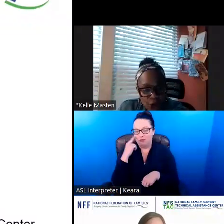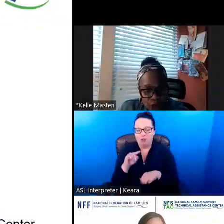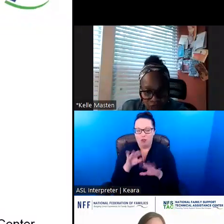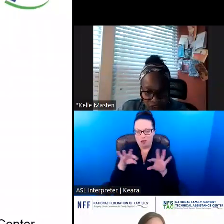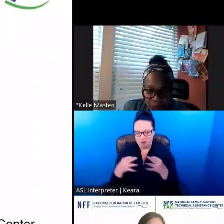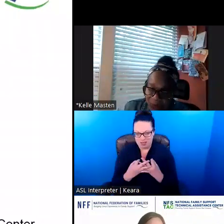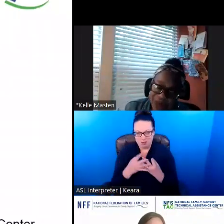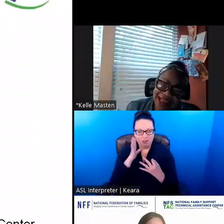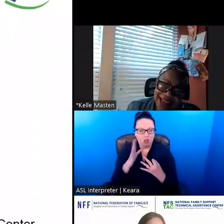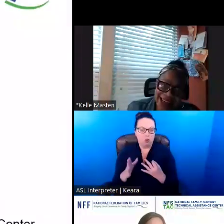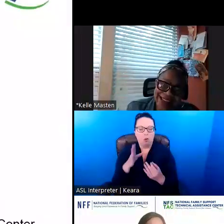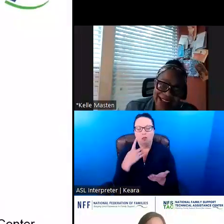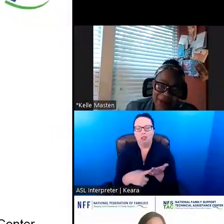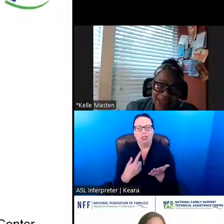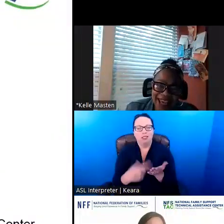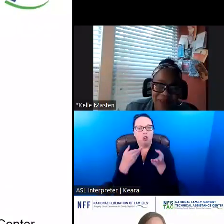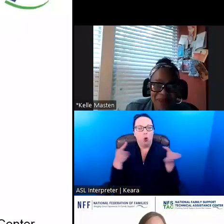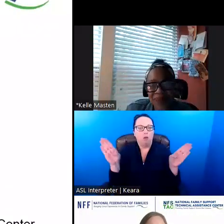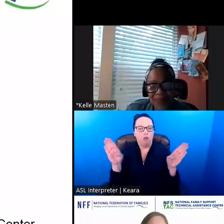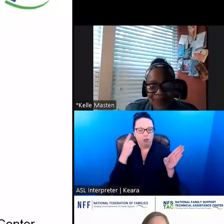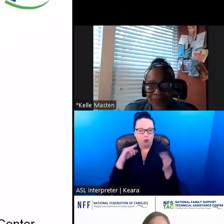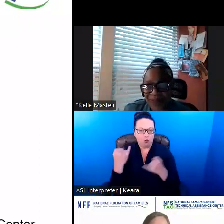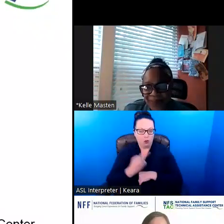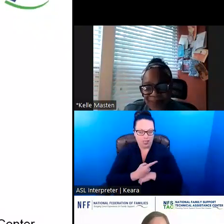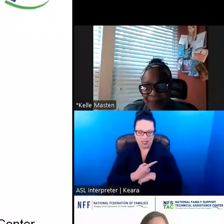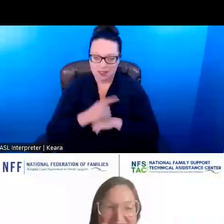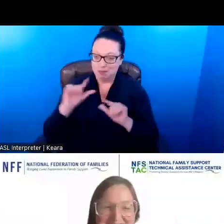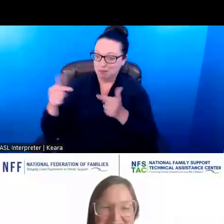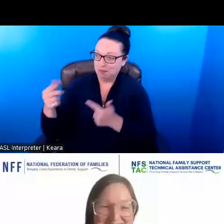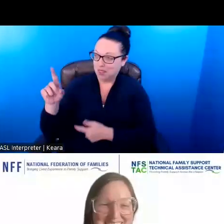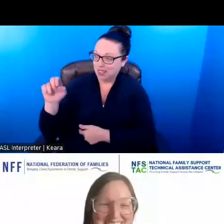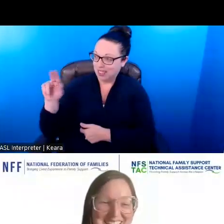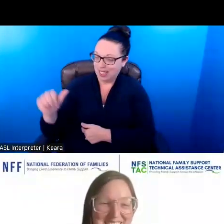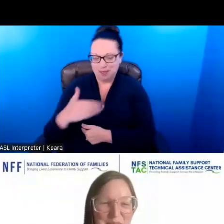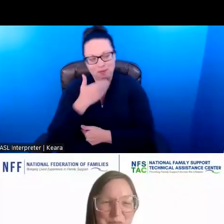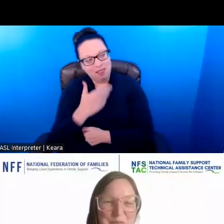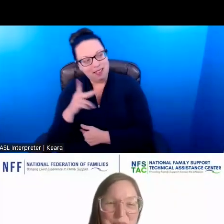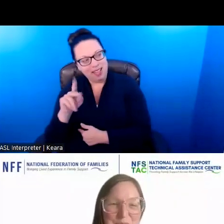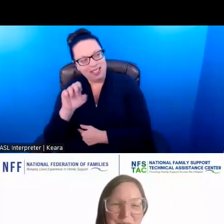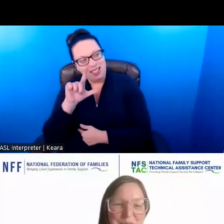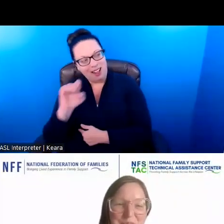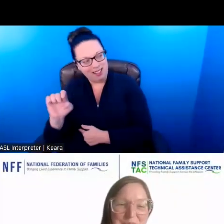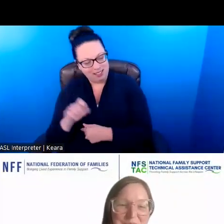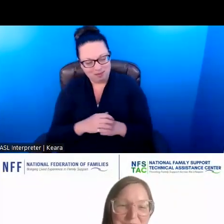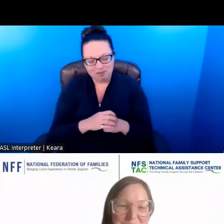today's overview. Dana, go ahead. Thank you so much, Kelly. Next slide.